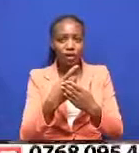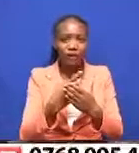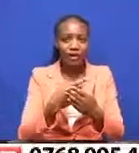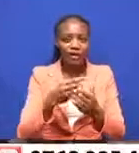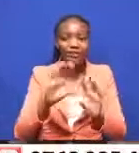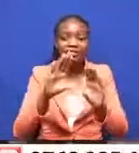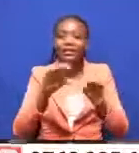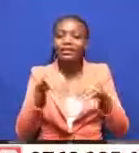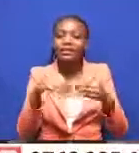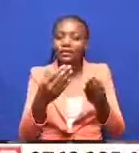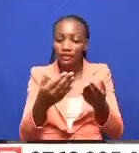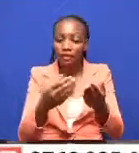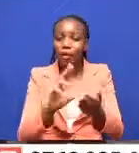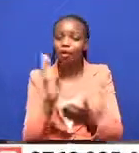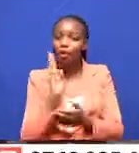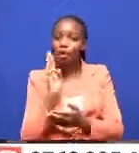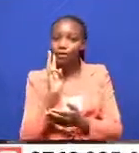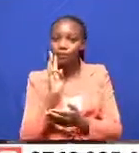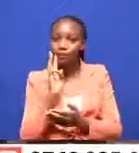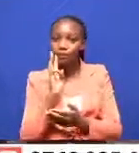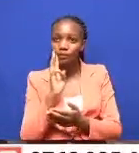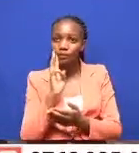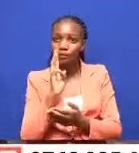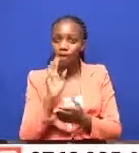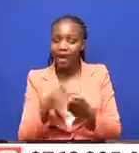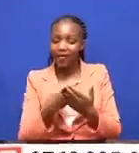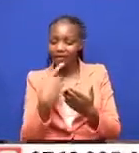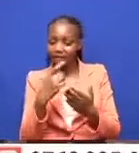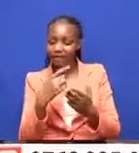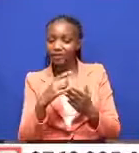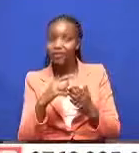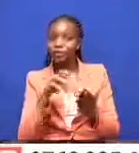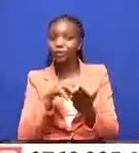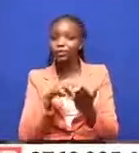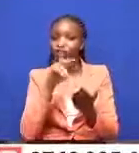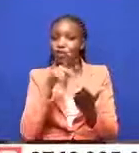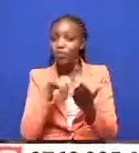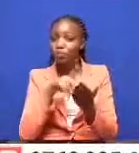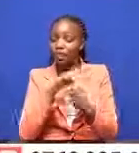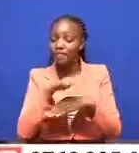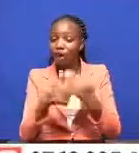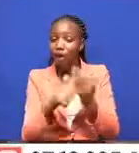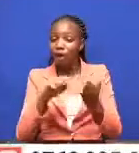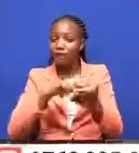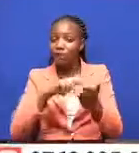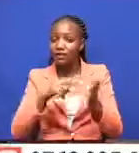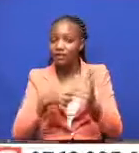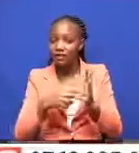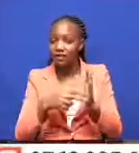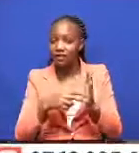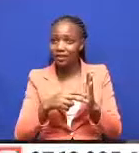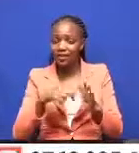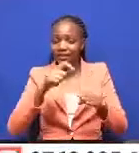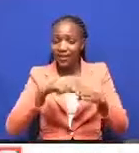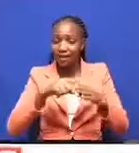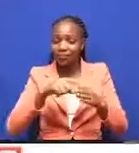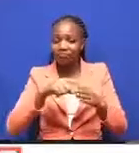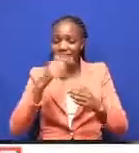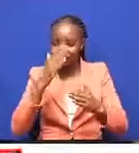water. It is at that point that you pay the entire sum for completion of the